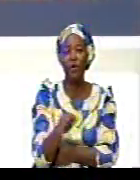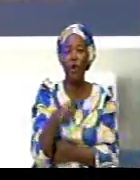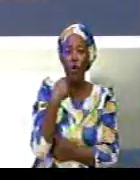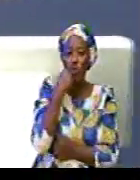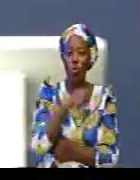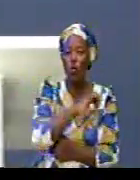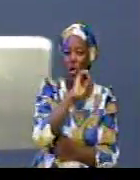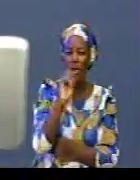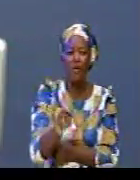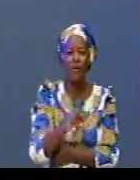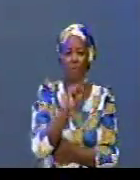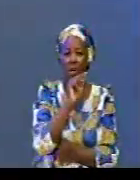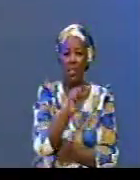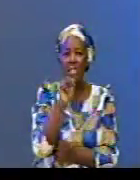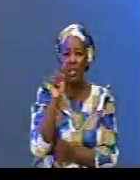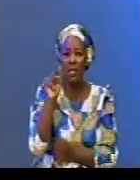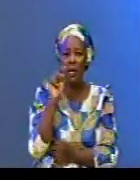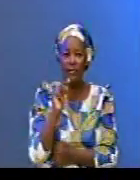Whosoever therefore,